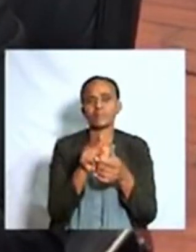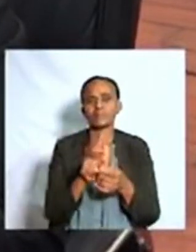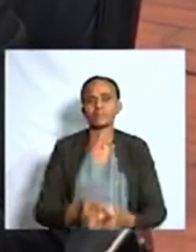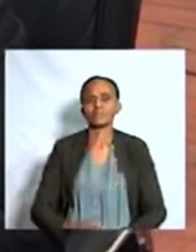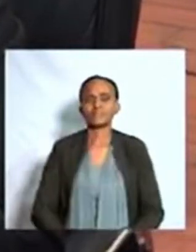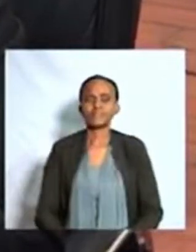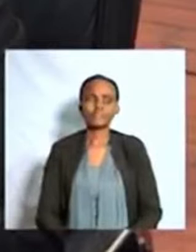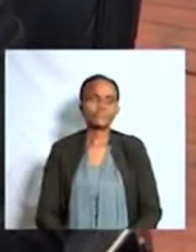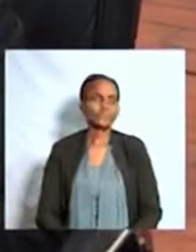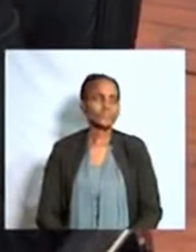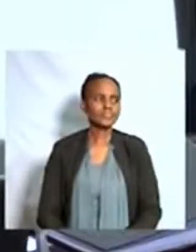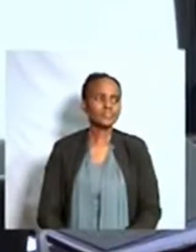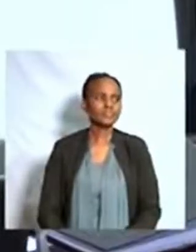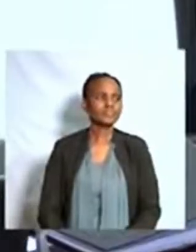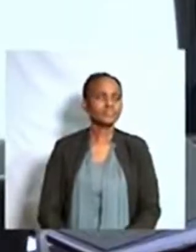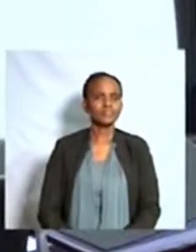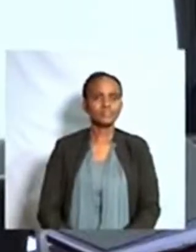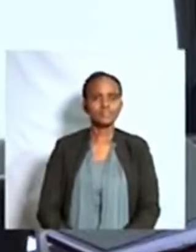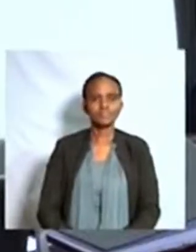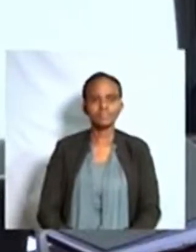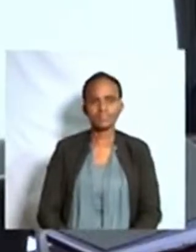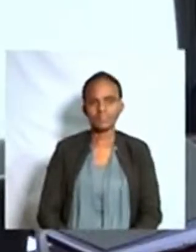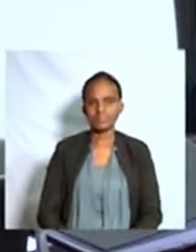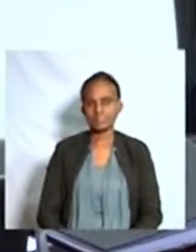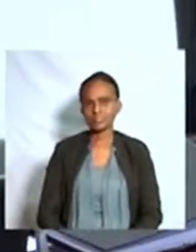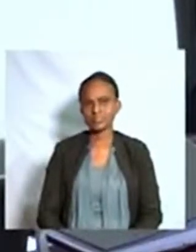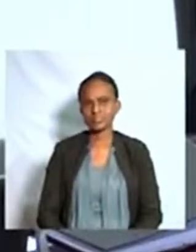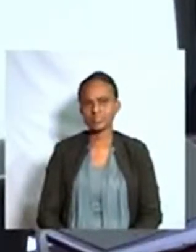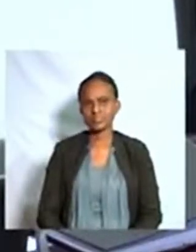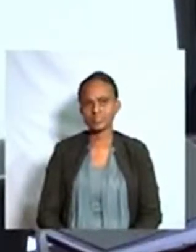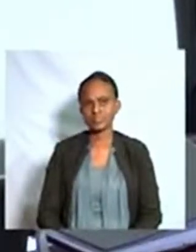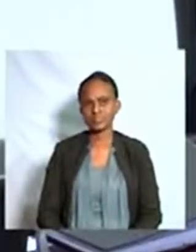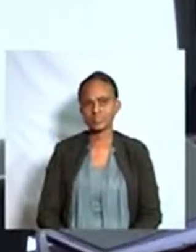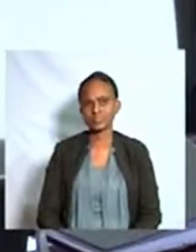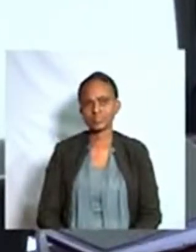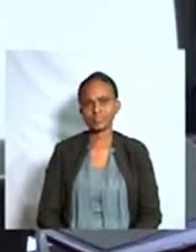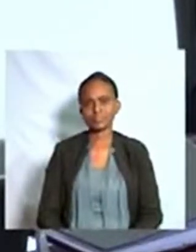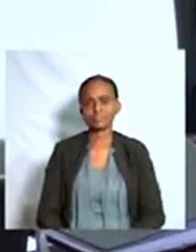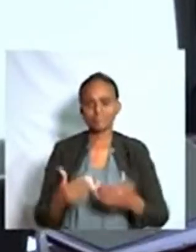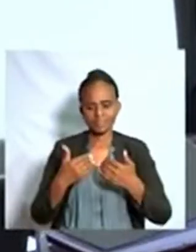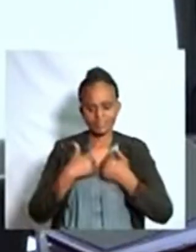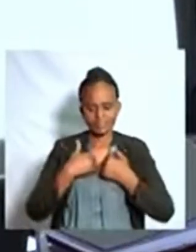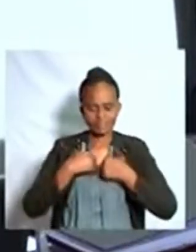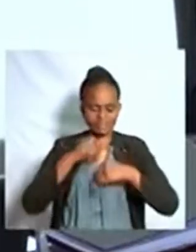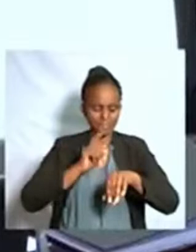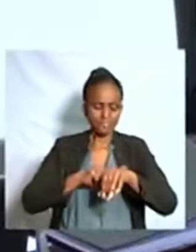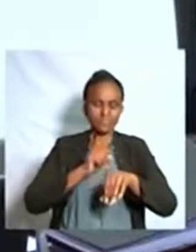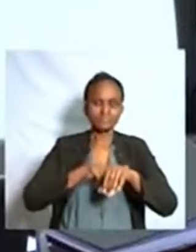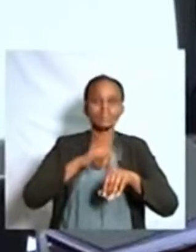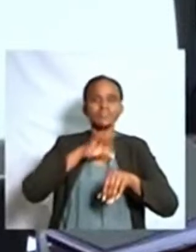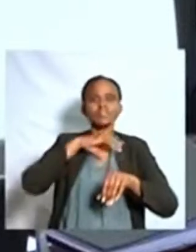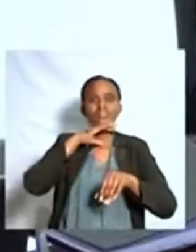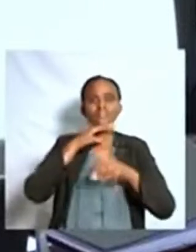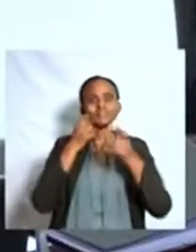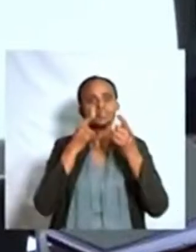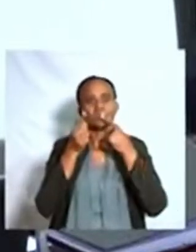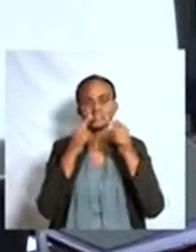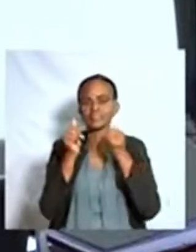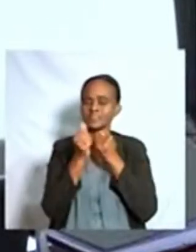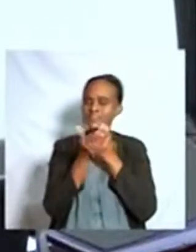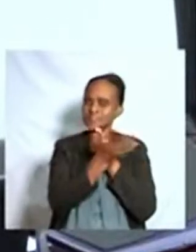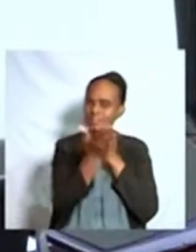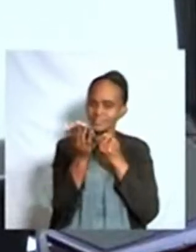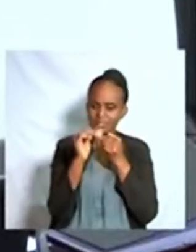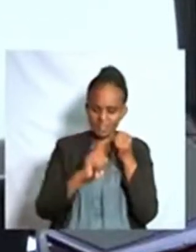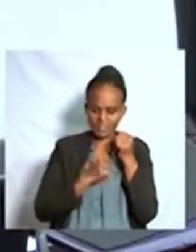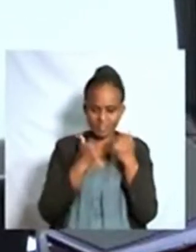All right. Thank you. Honorable Kola, thank you so much. Witness, I think we have had enough time talking to you. We have